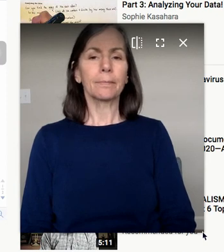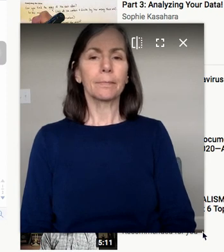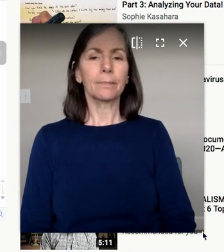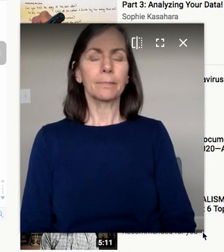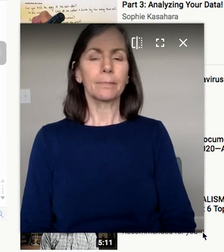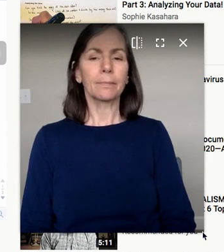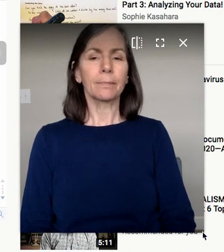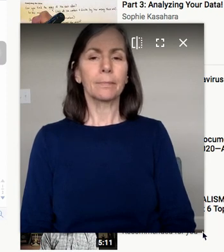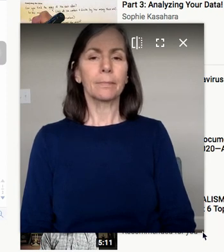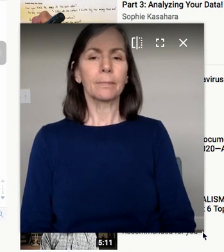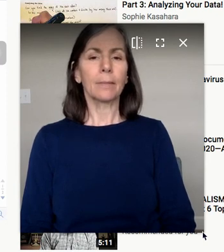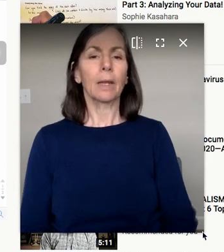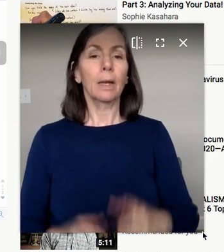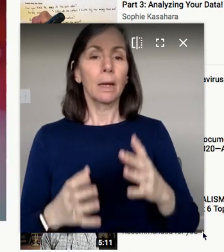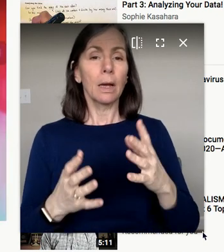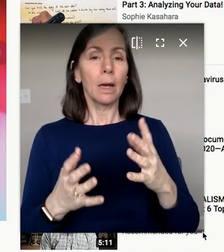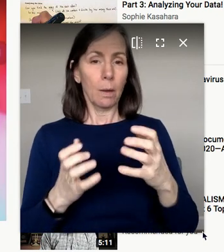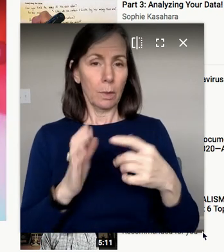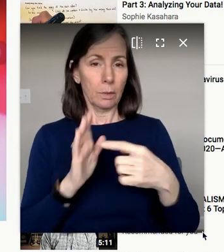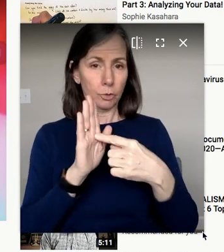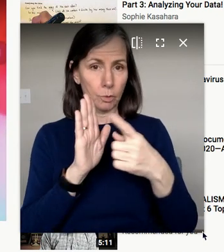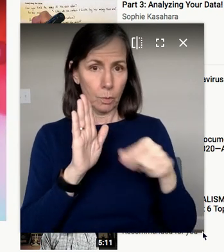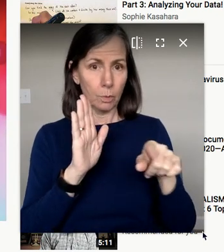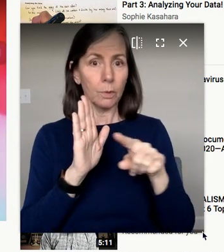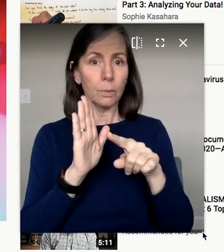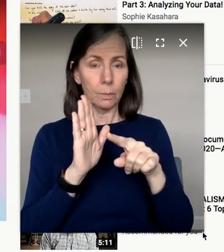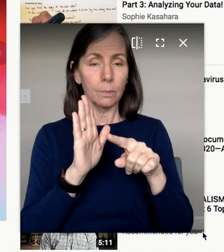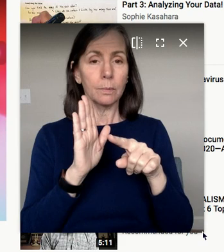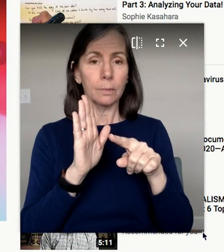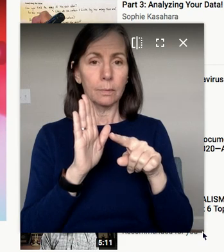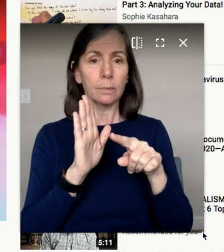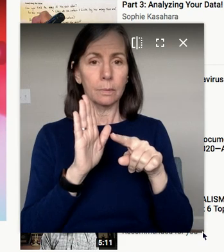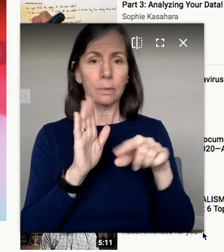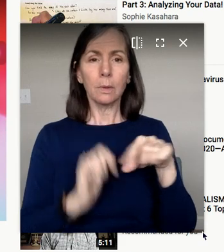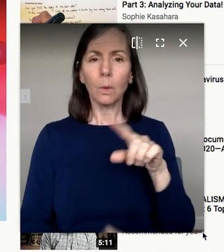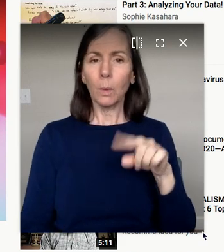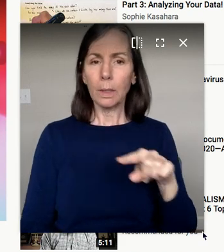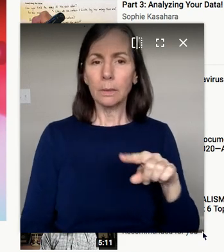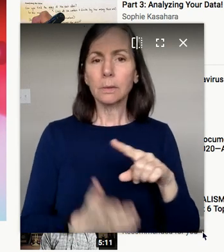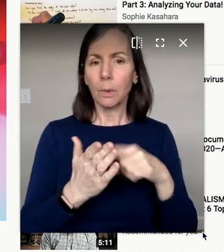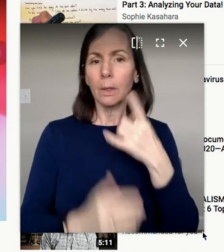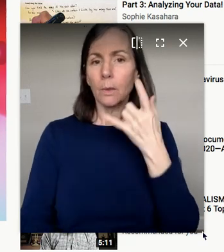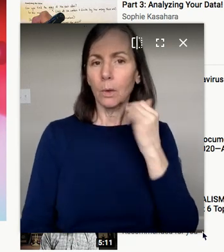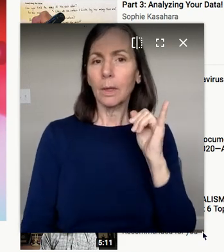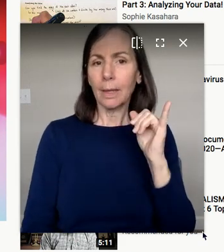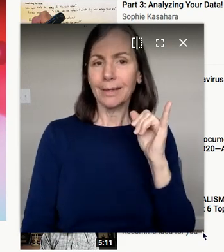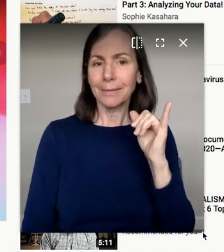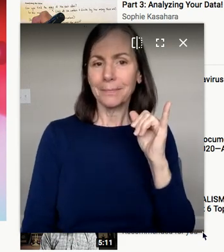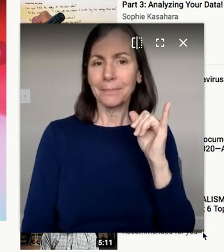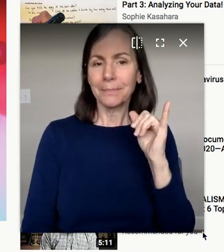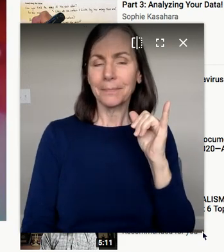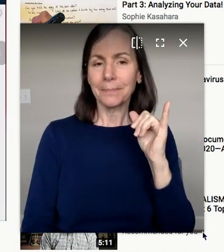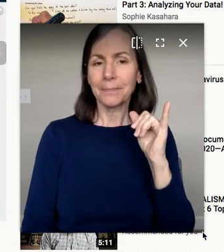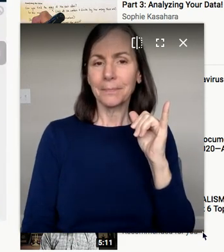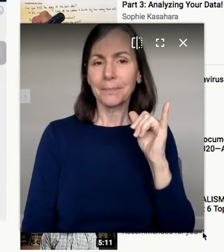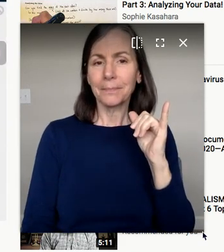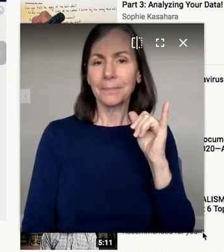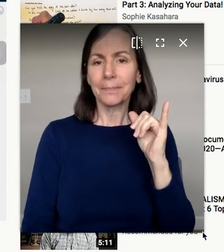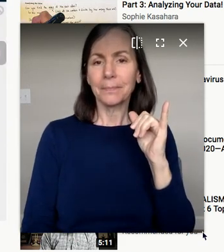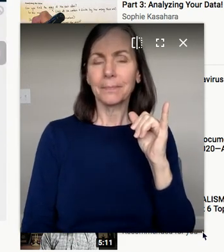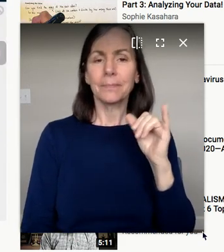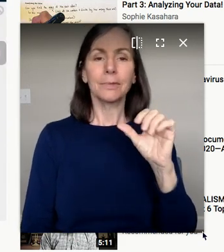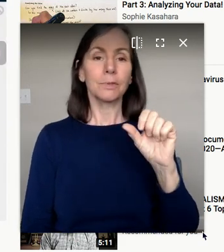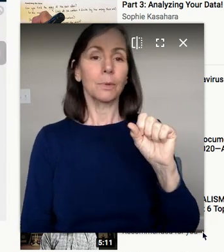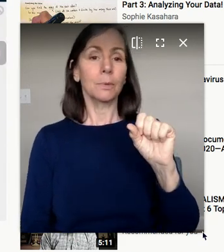I just want to show you what these quizzes will look like. I'm going to go to